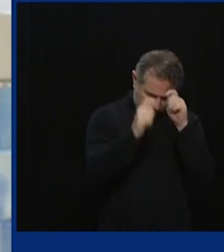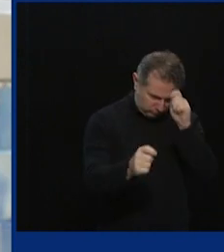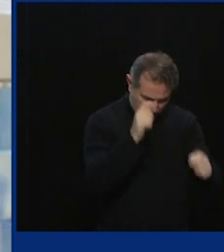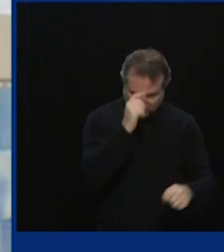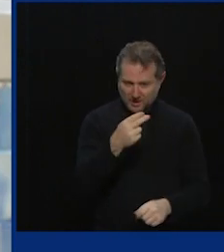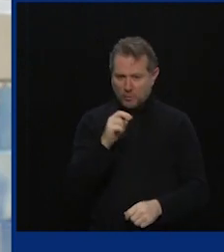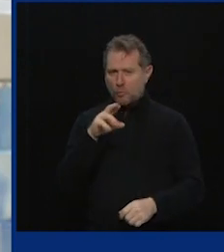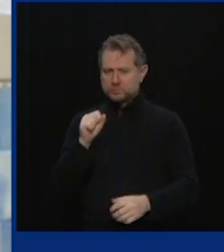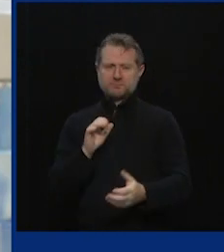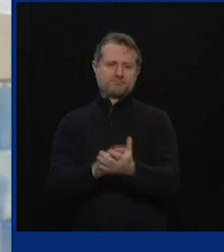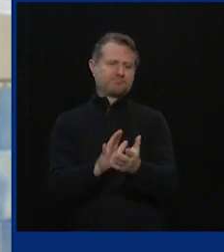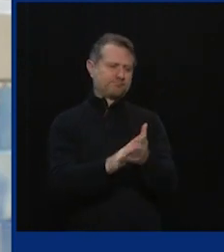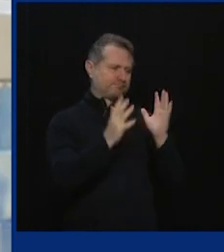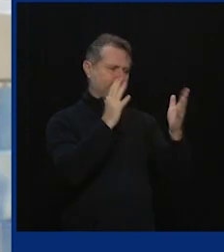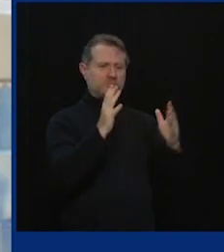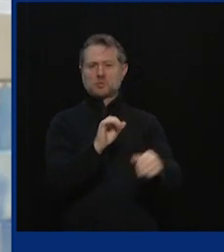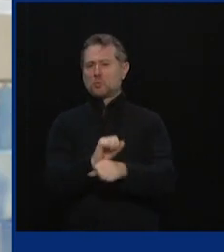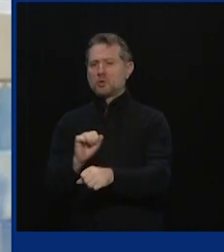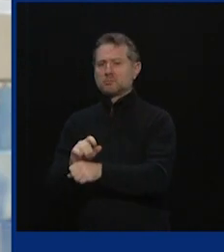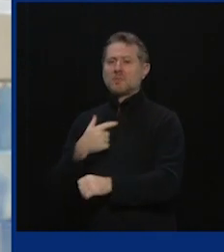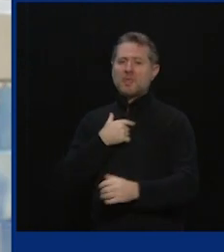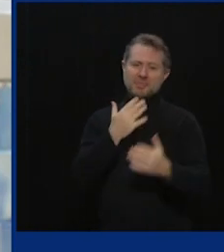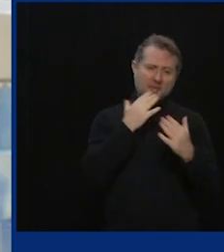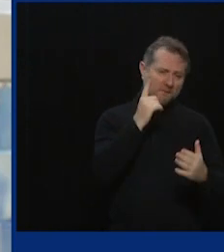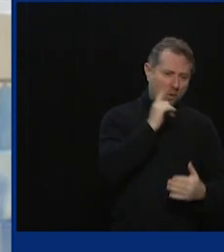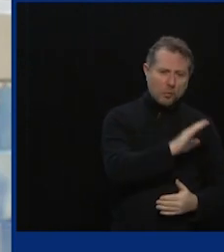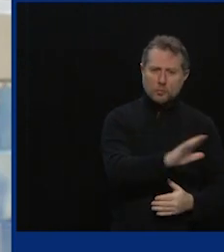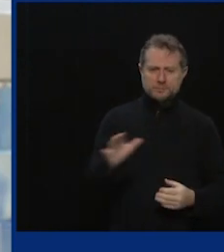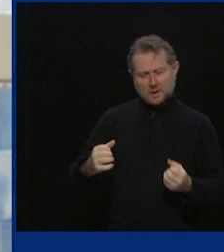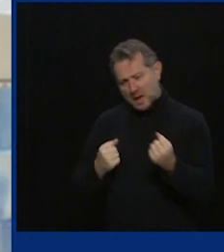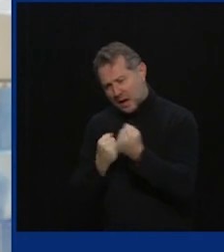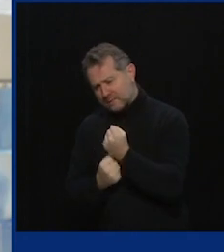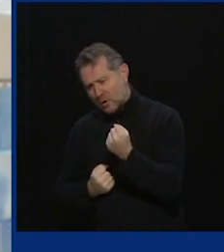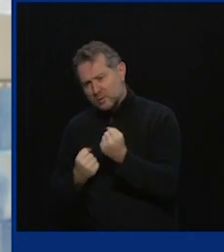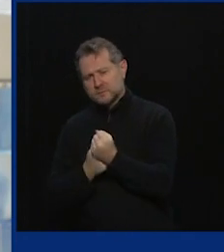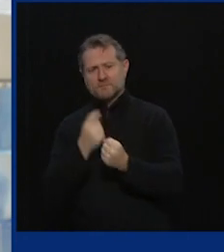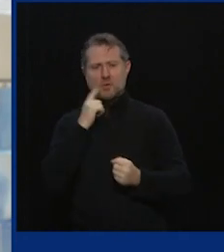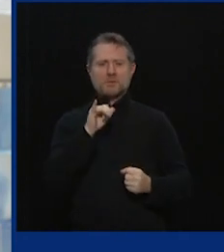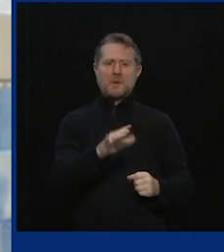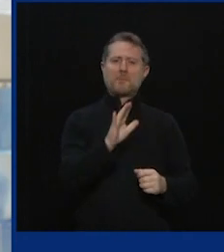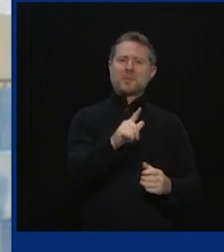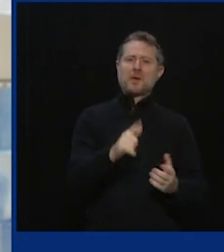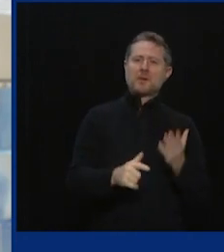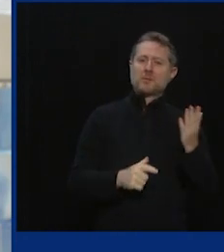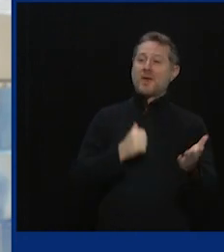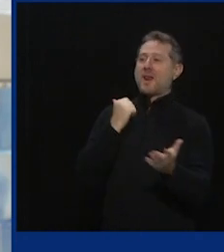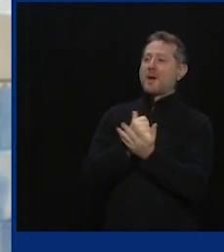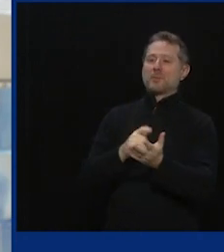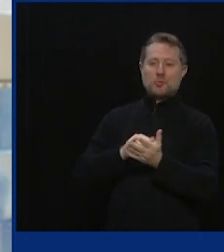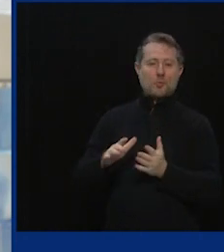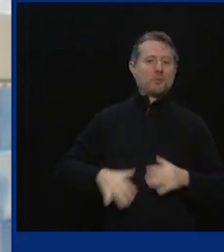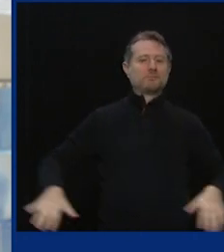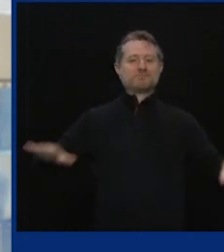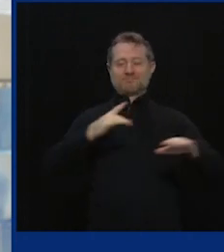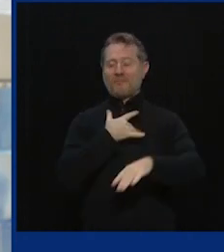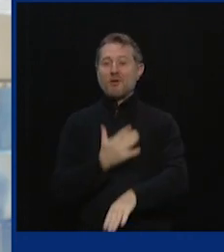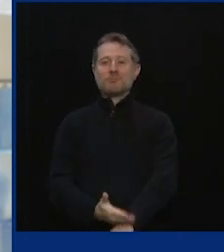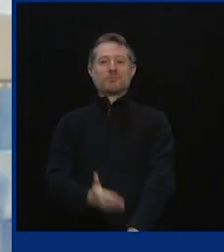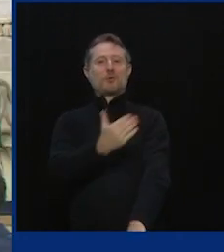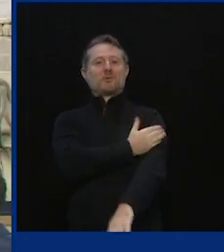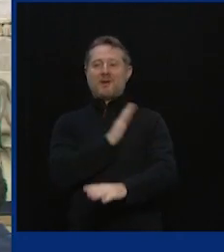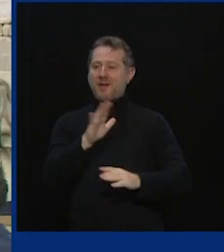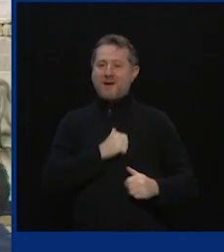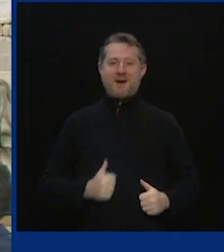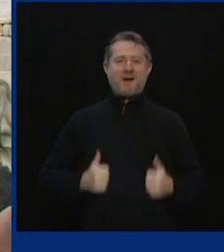you for your advocacy of the bills that I'm signing today to make a difference in the lives of New Yorkers. Again, let's give all of our partners a round